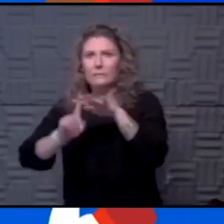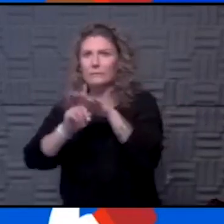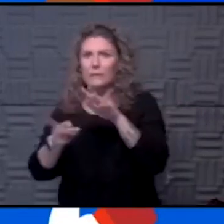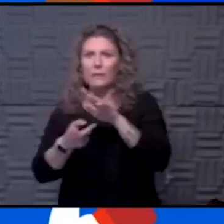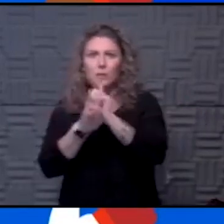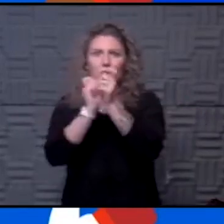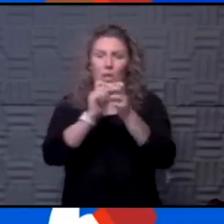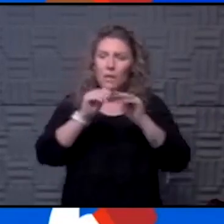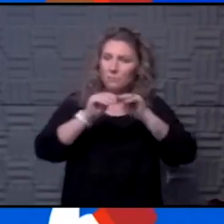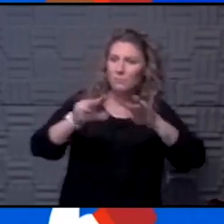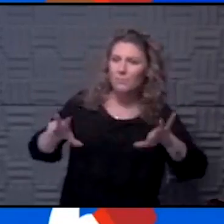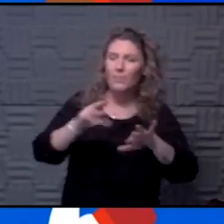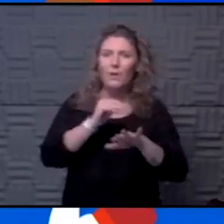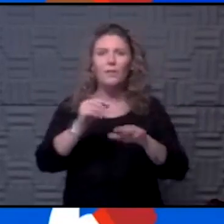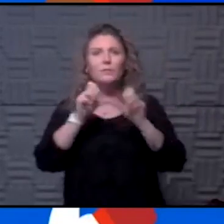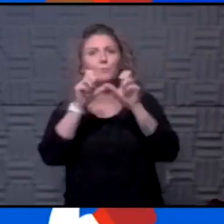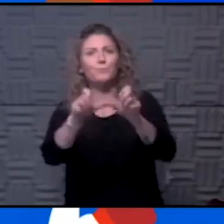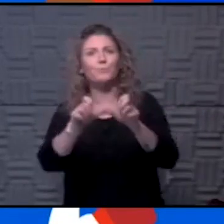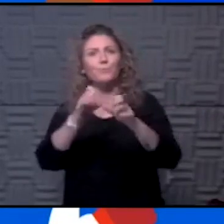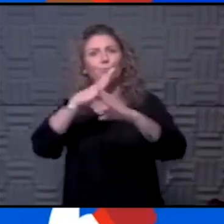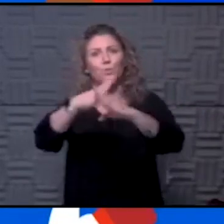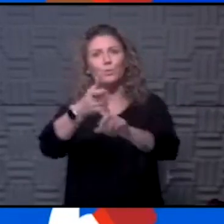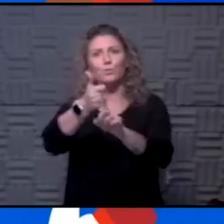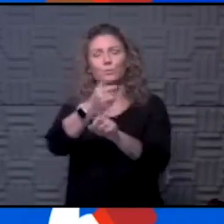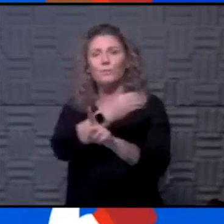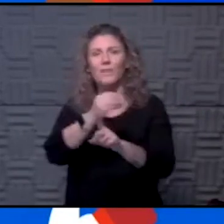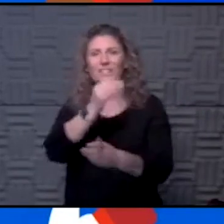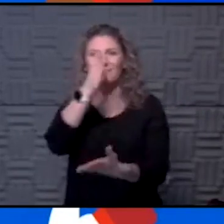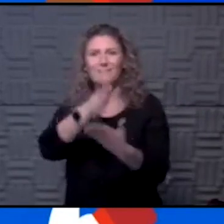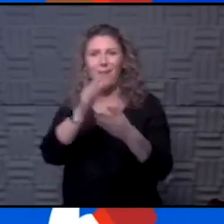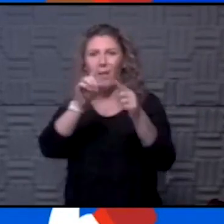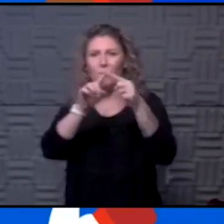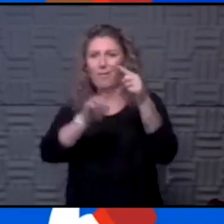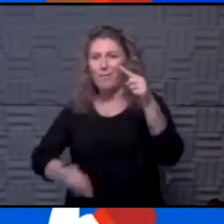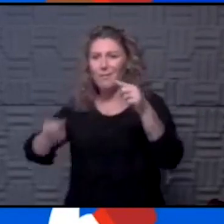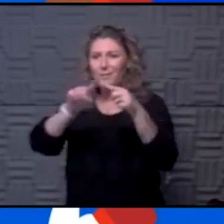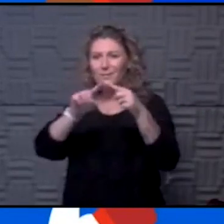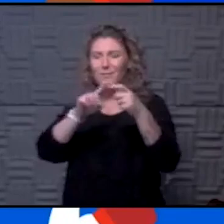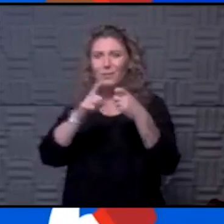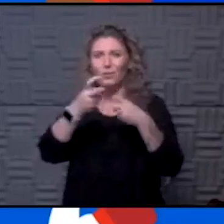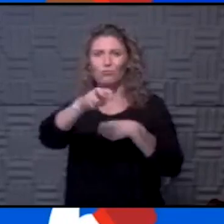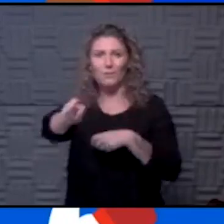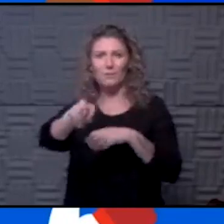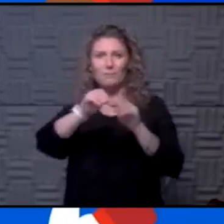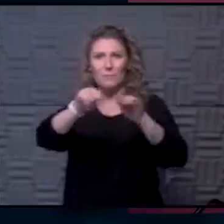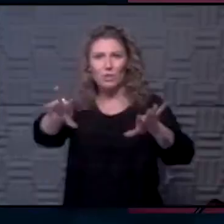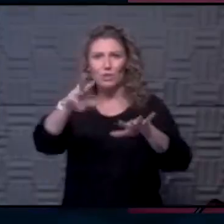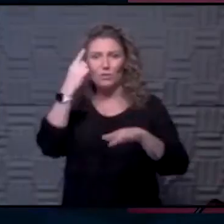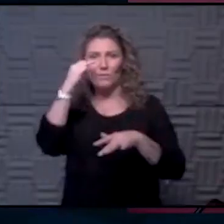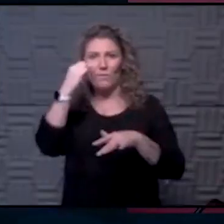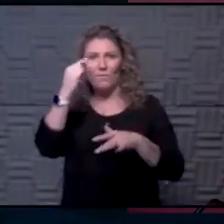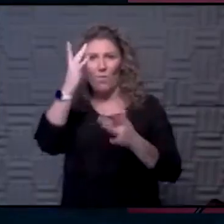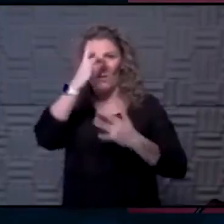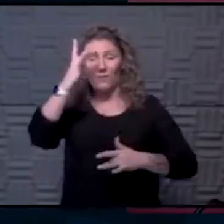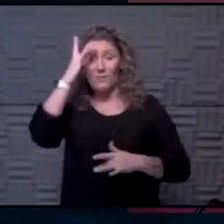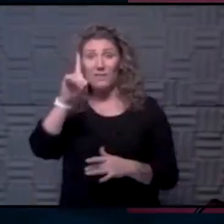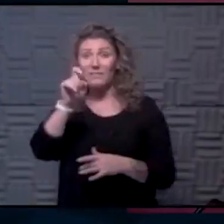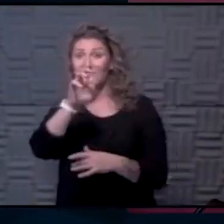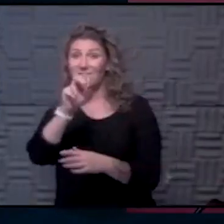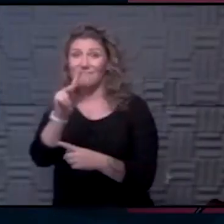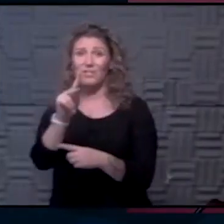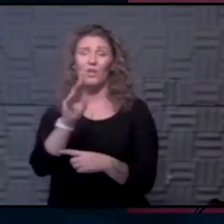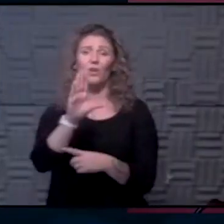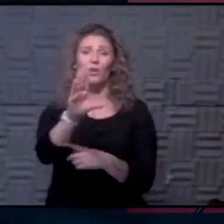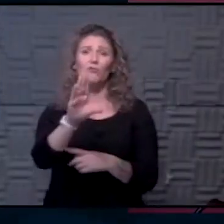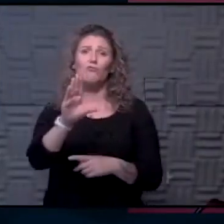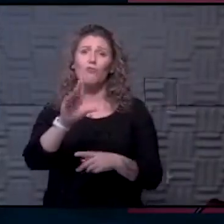but we also continue to protect ourselves and break the cycle, the chain of transmission for this virus. Well said. Derik, what